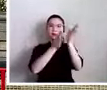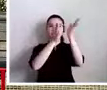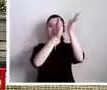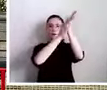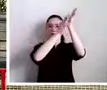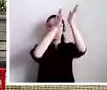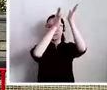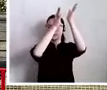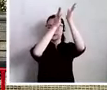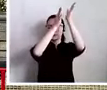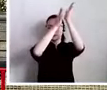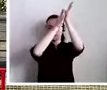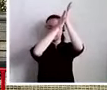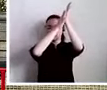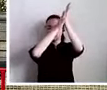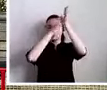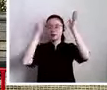praises.